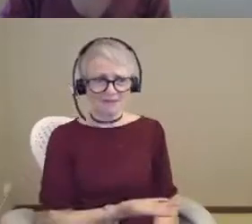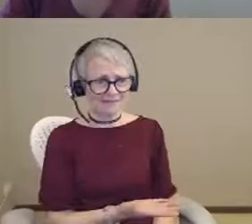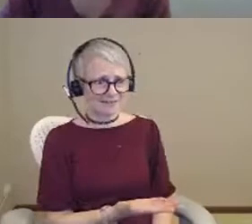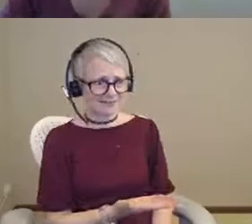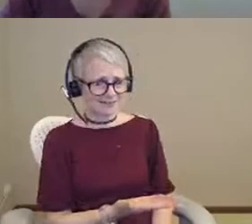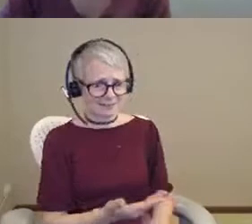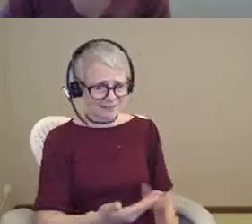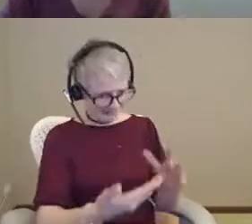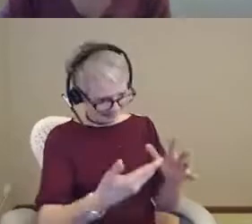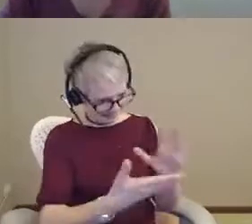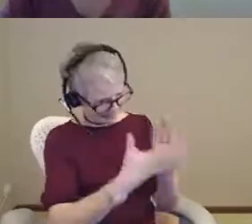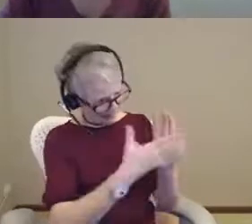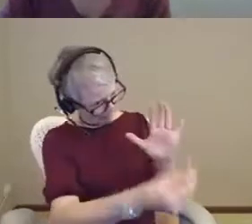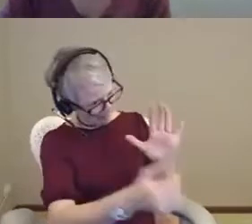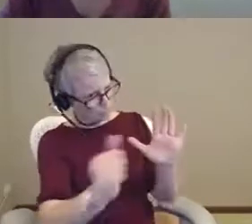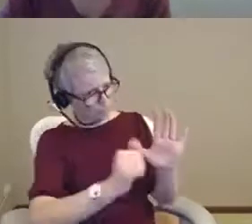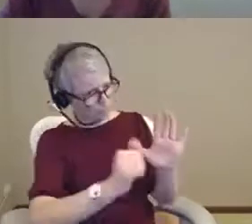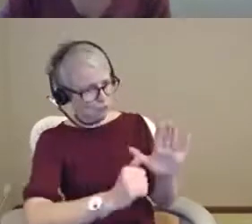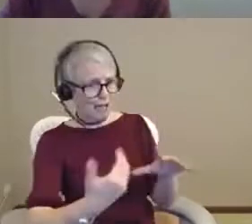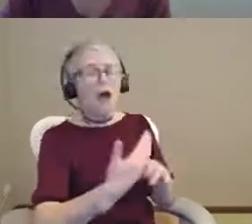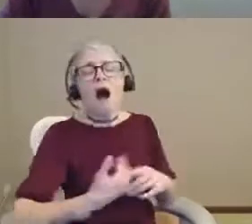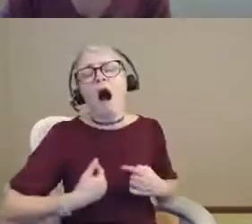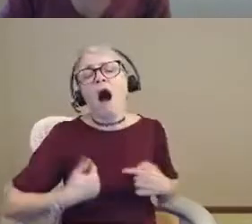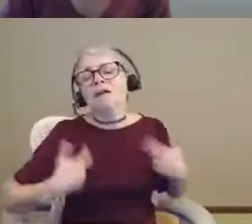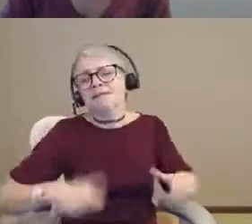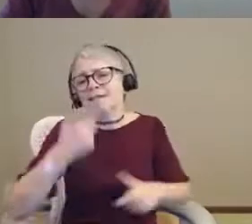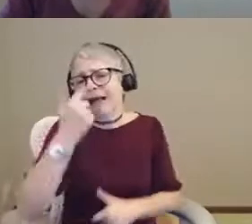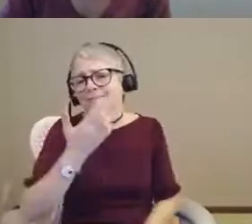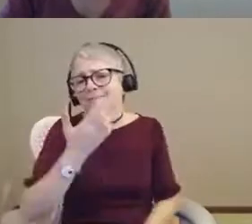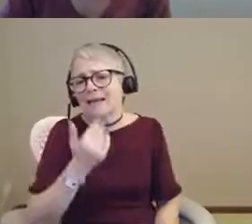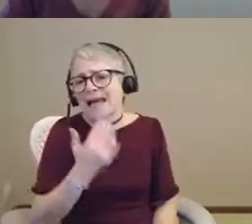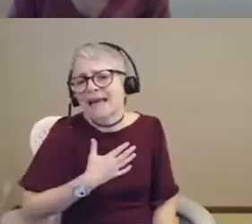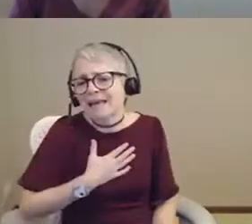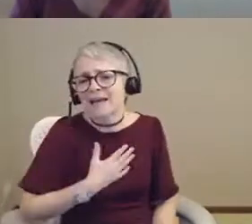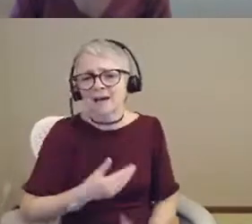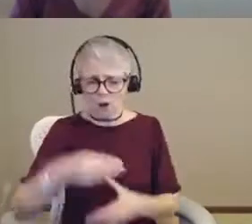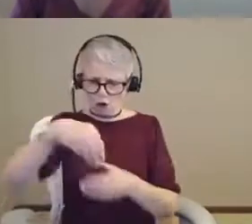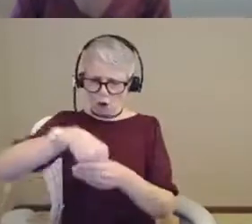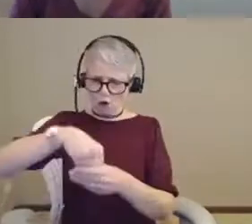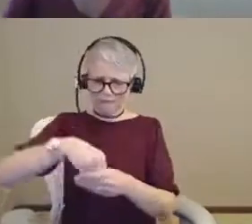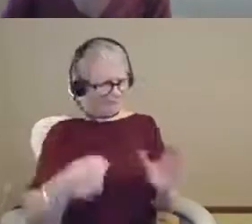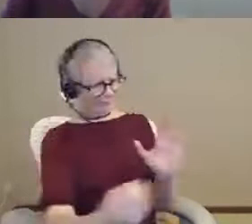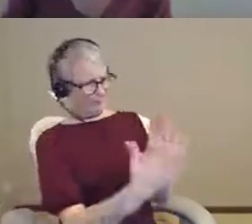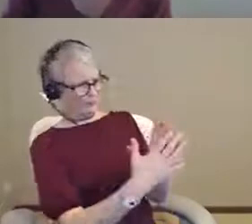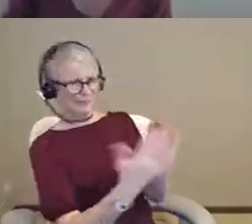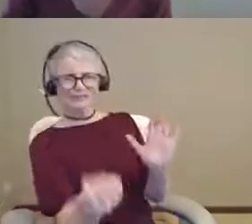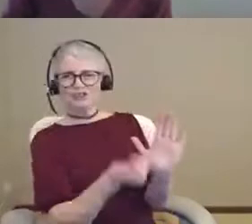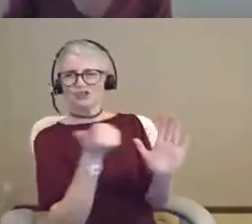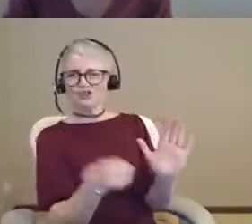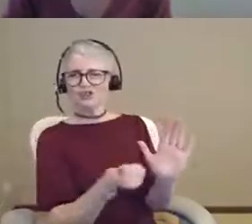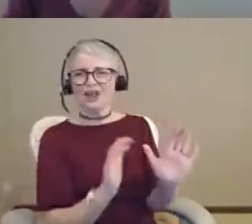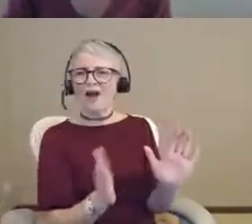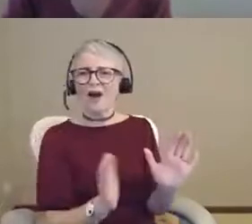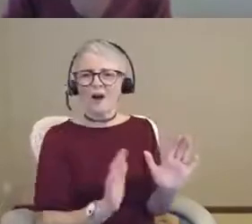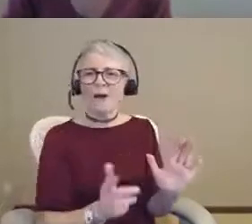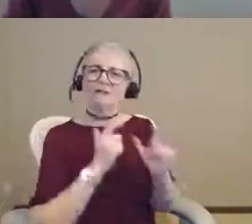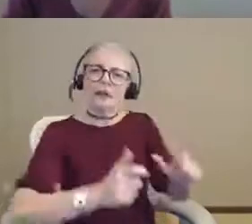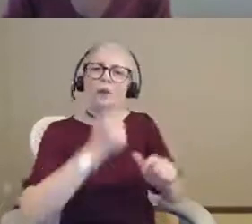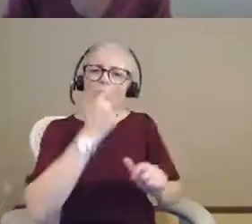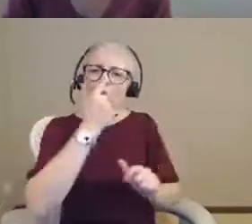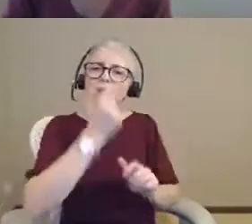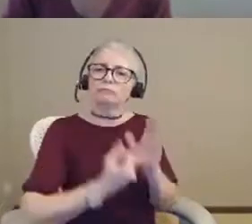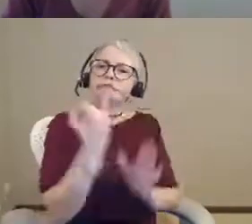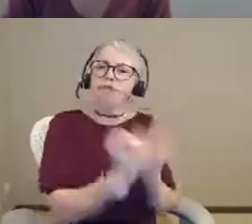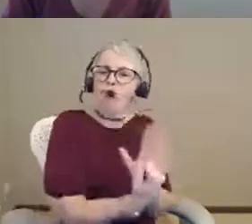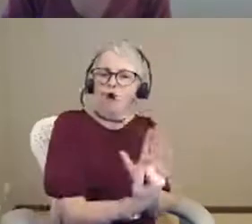them accessible? Now, I can still mess it up. I can still, you know, when I add my content, that doesn't mean I'm done. But